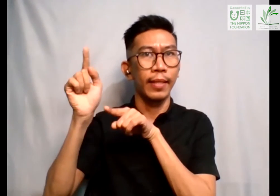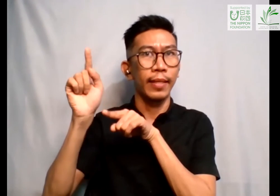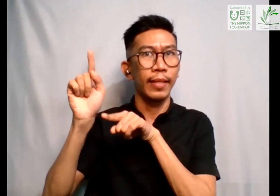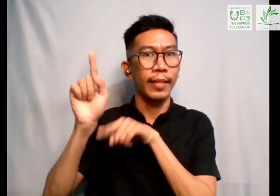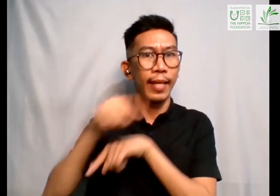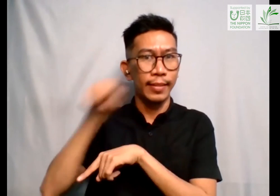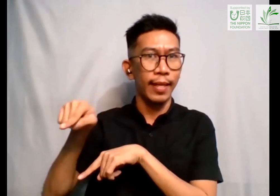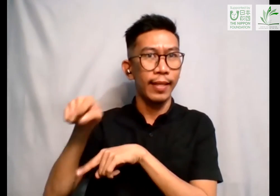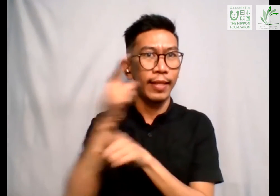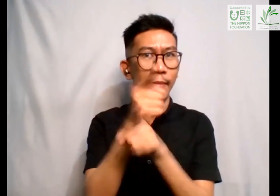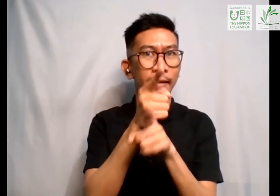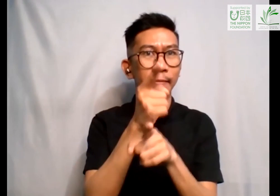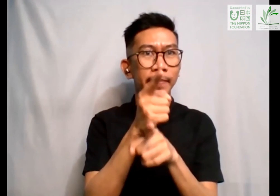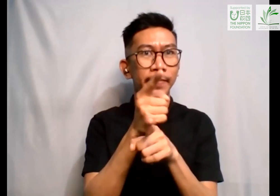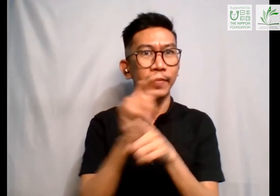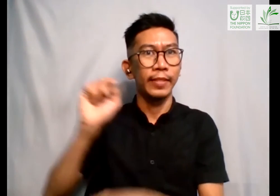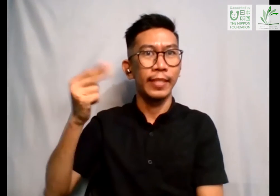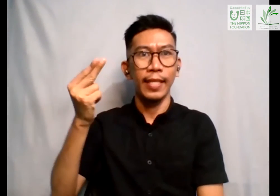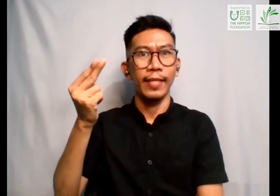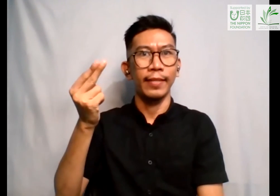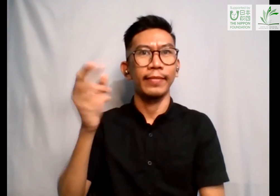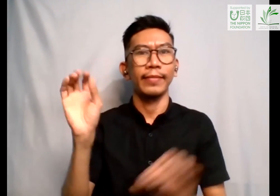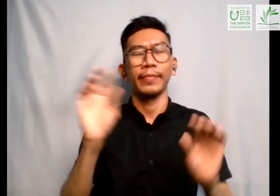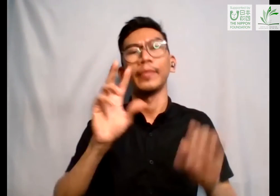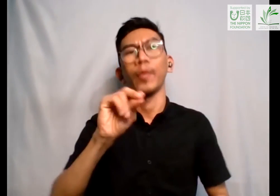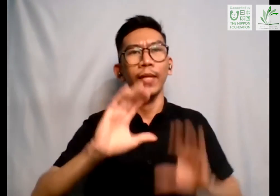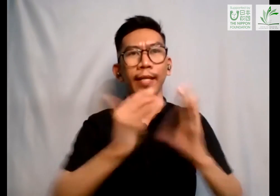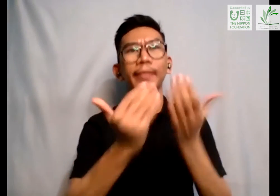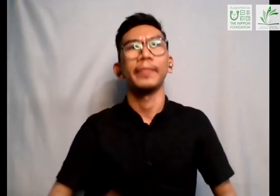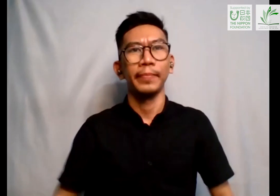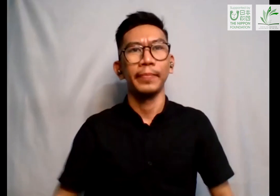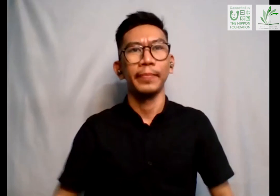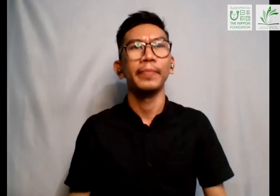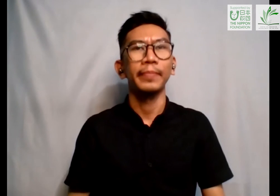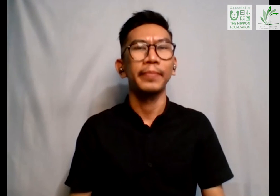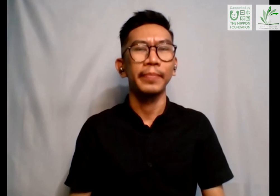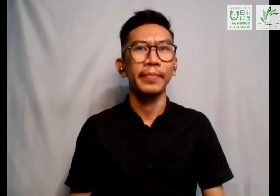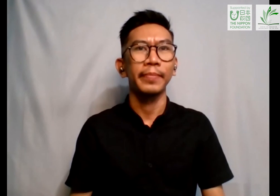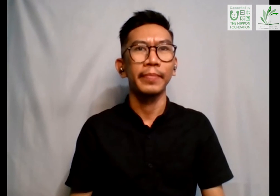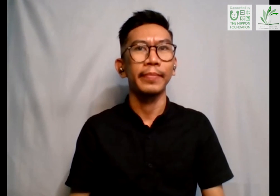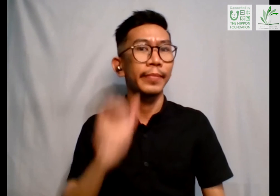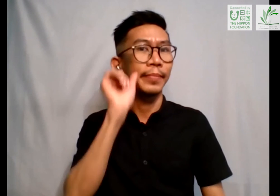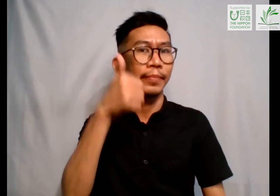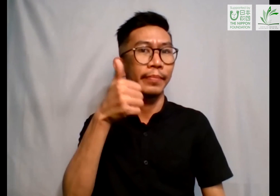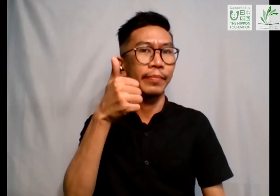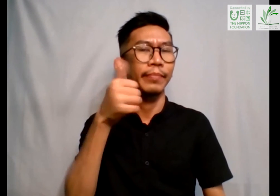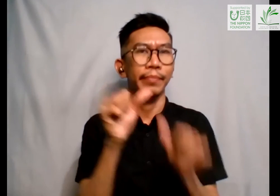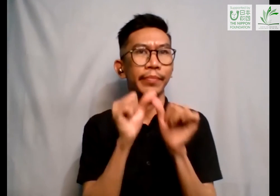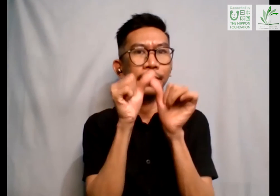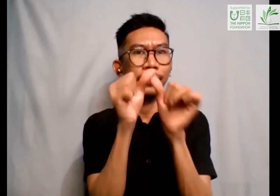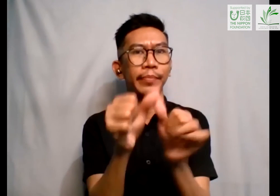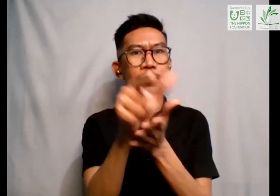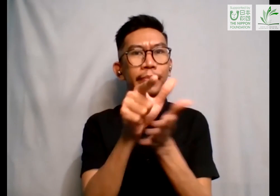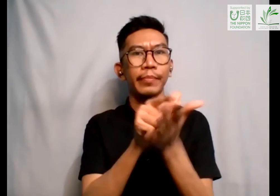class. Thursday, we will not have class. That's right, sir. So tomorrow, we will continue with lesson